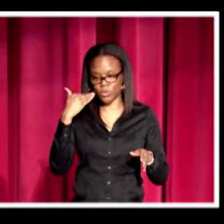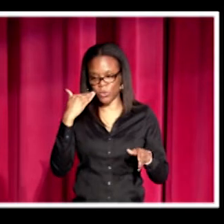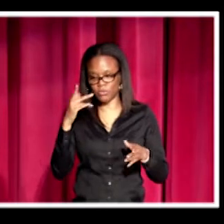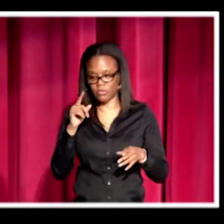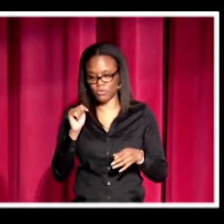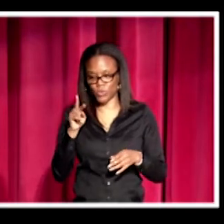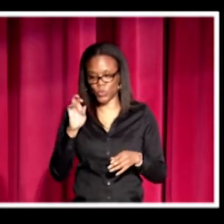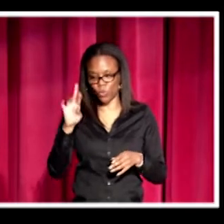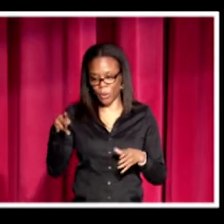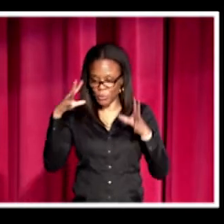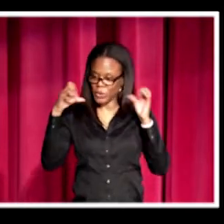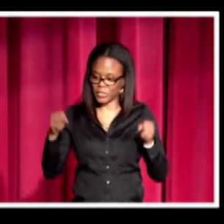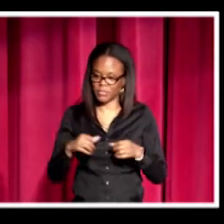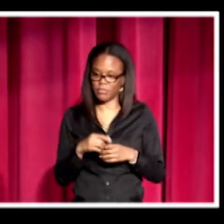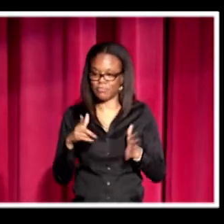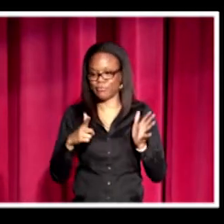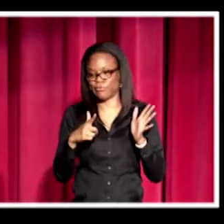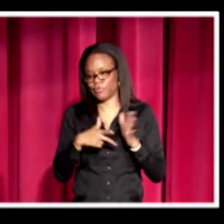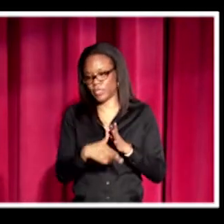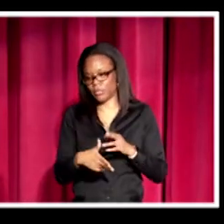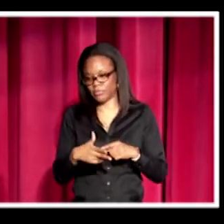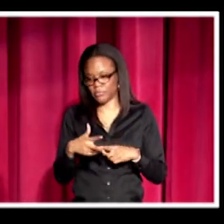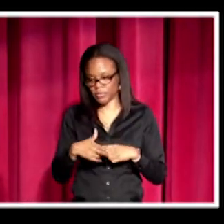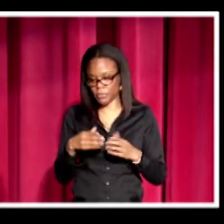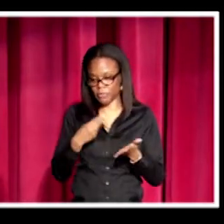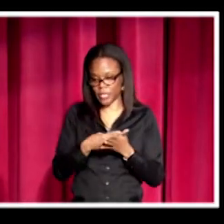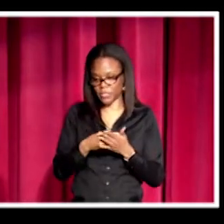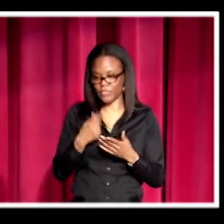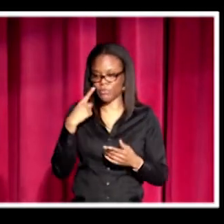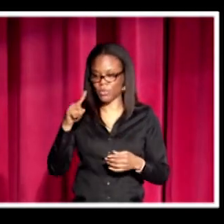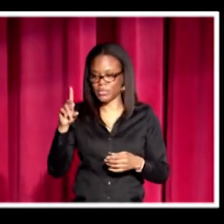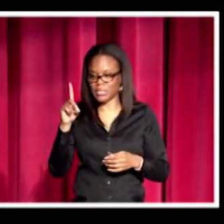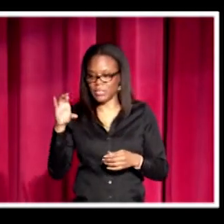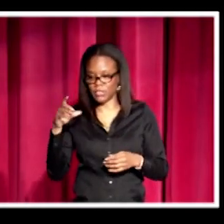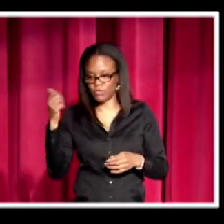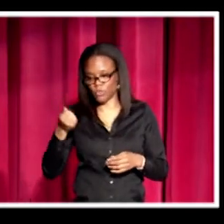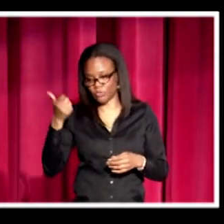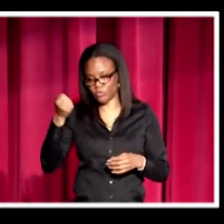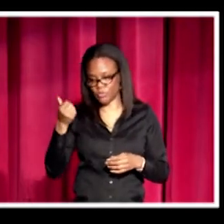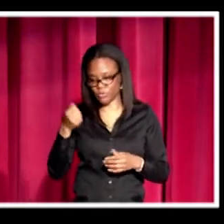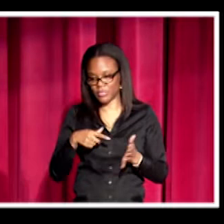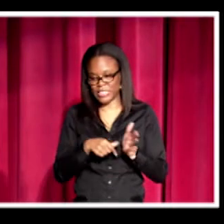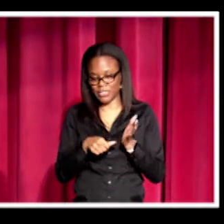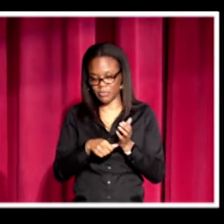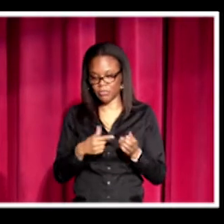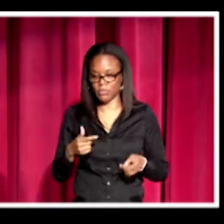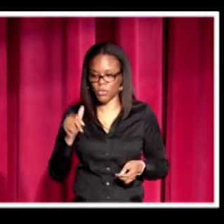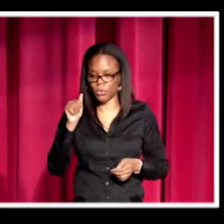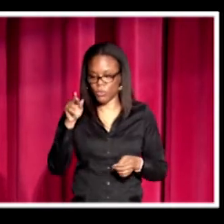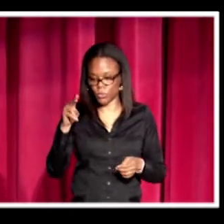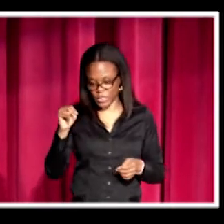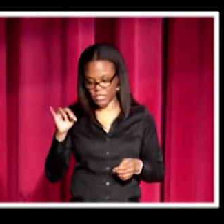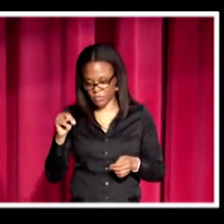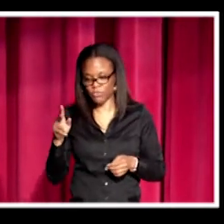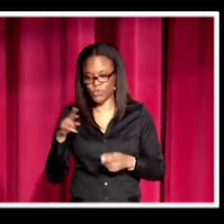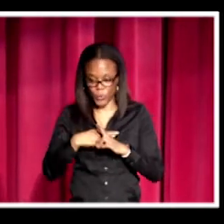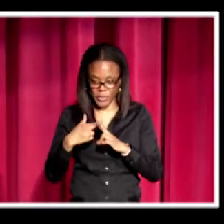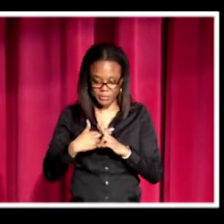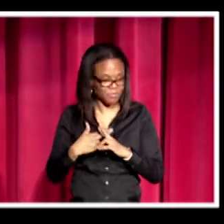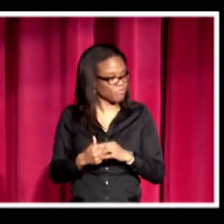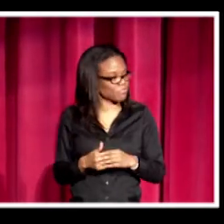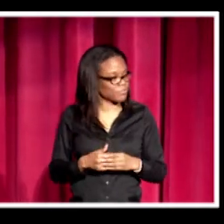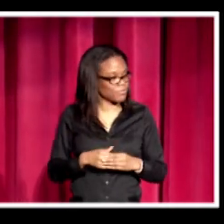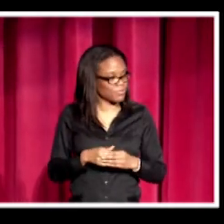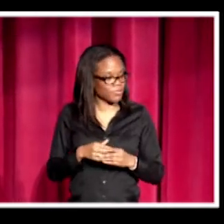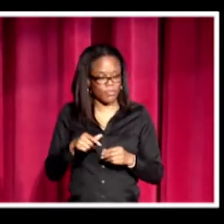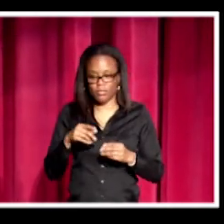eliminated funding for the DC Tuition Assistance Grant in his proposed budget. So we are calling on